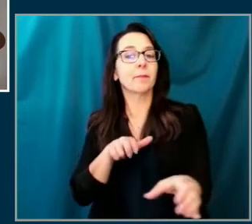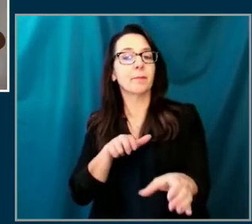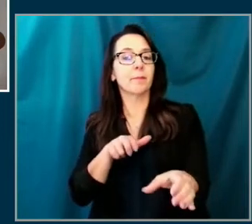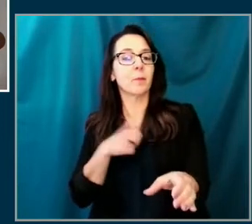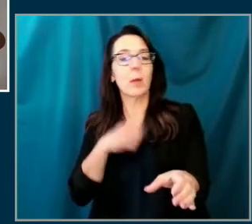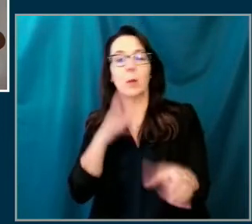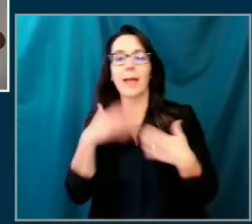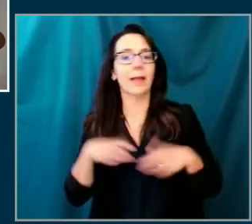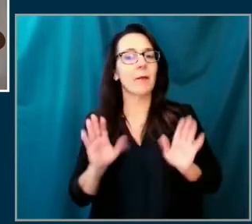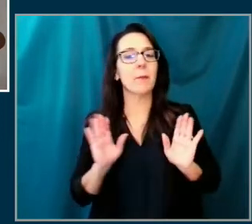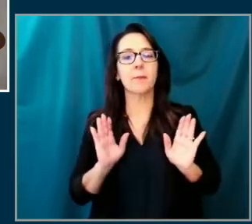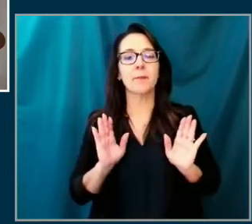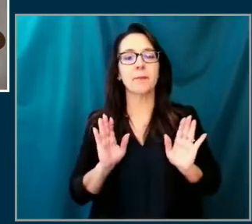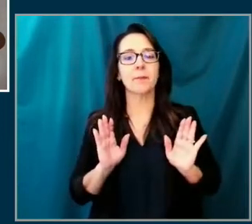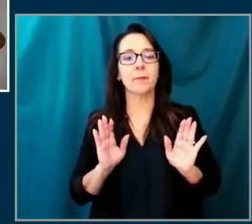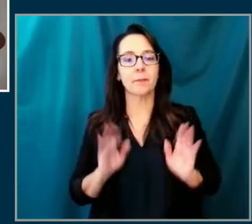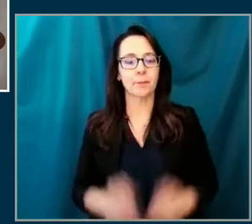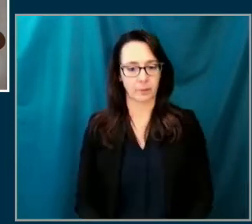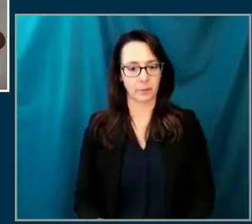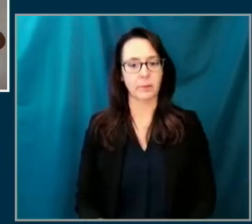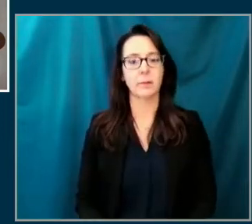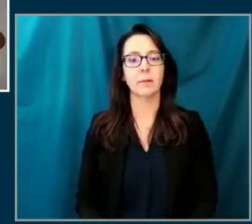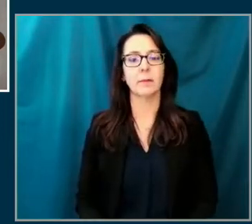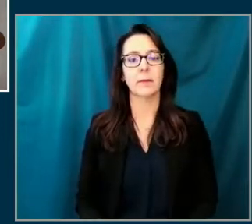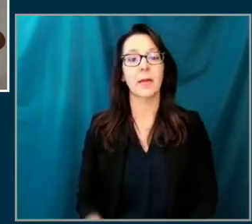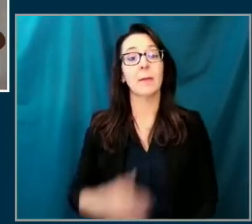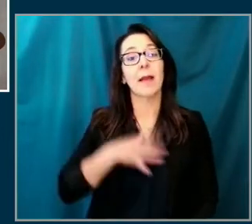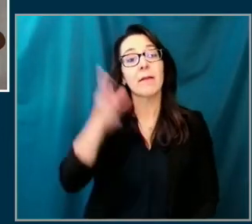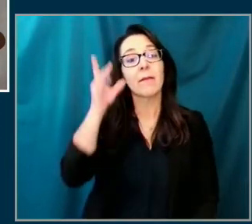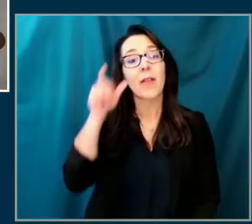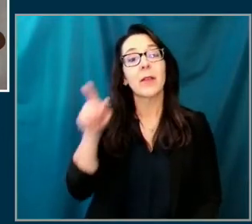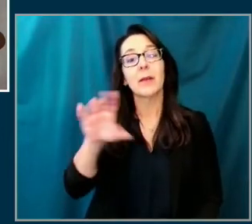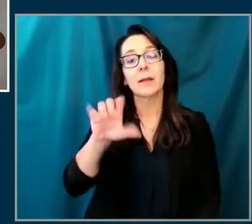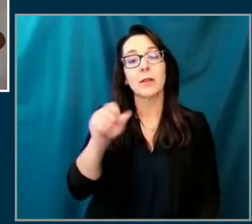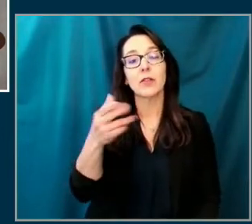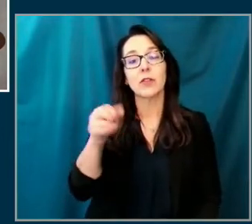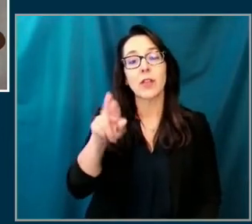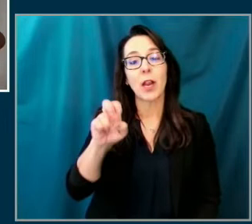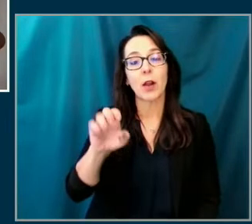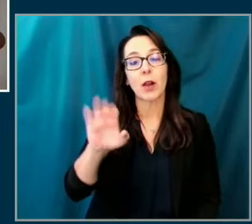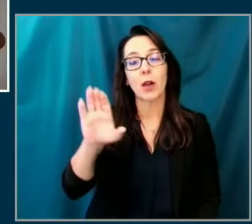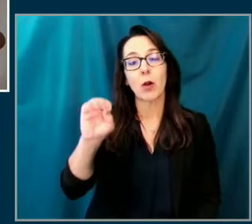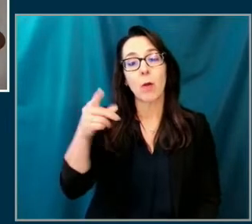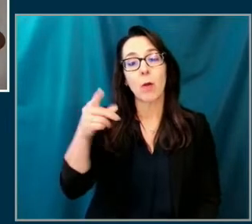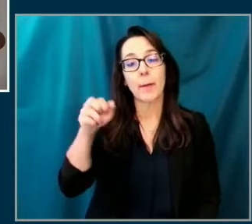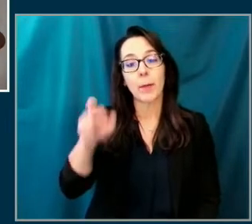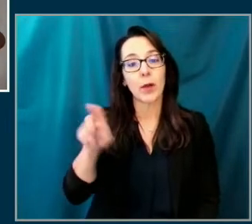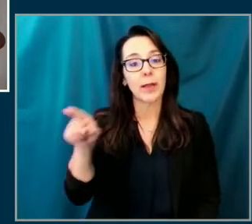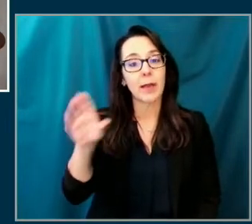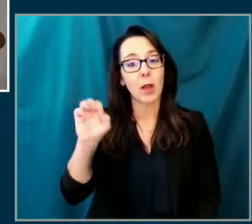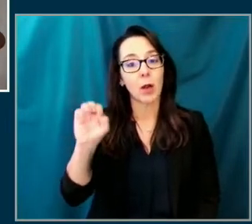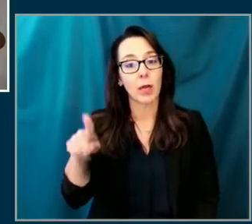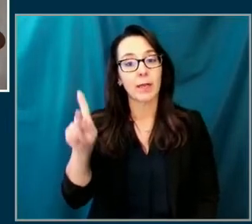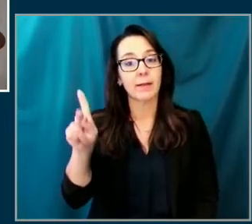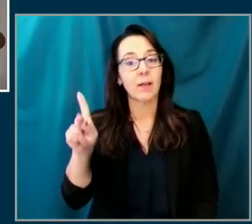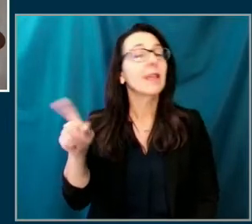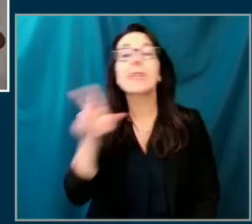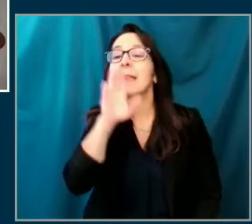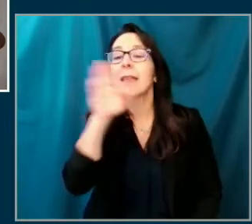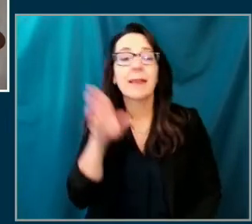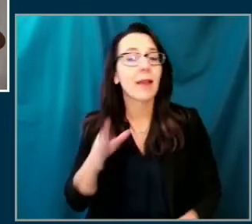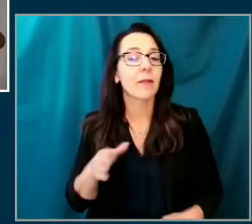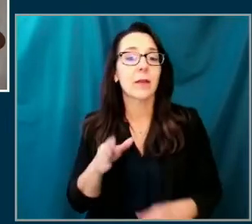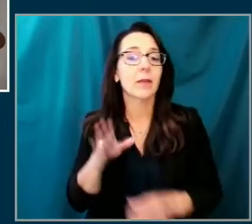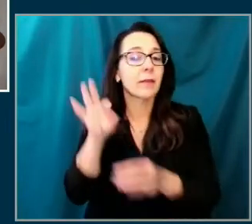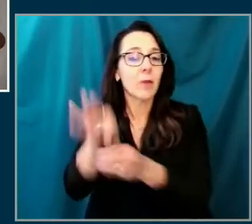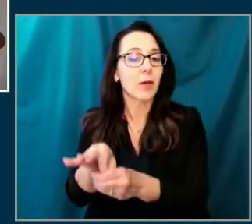And so I say this on behalf of my father, who was a sharecropper in Hope, Arkansas, who never got a chance to vote as long as he lived in Arkansas. It was